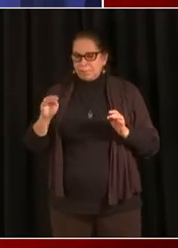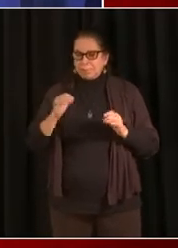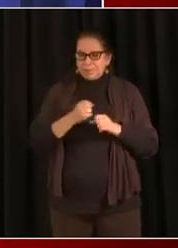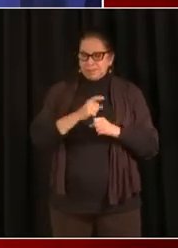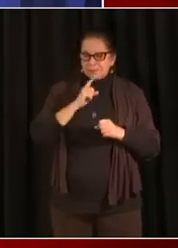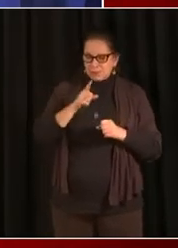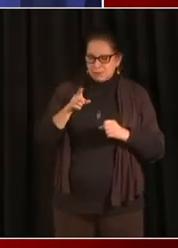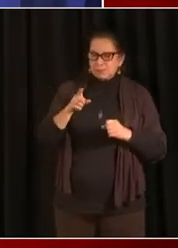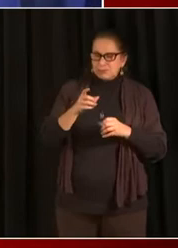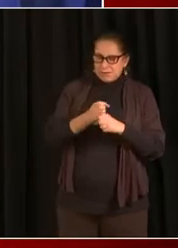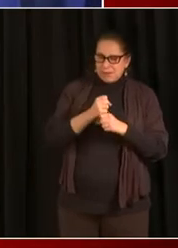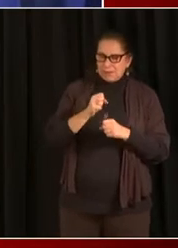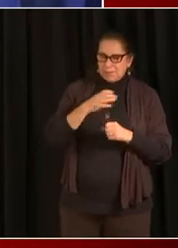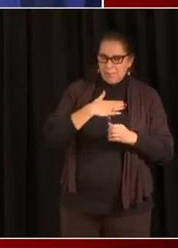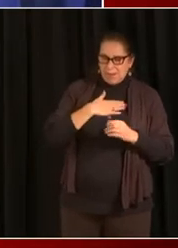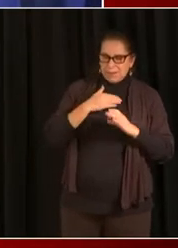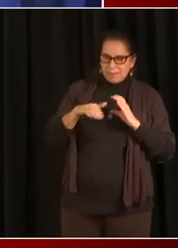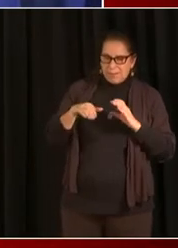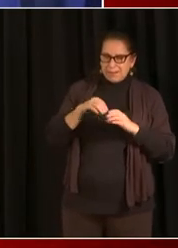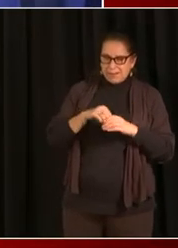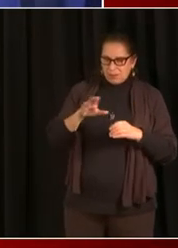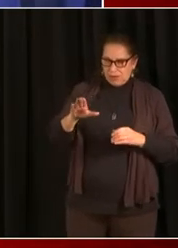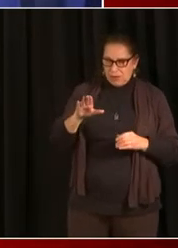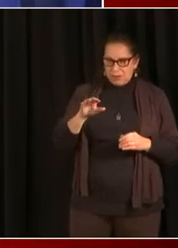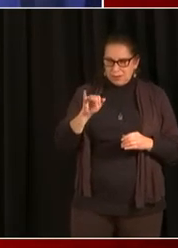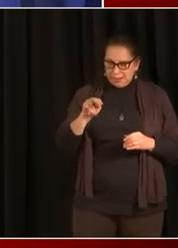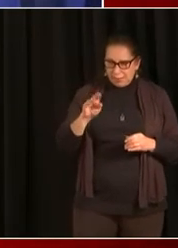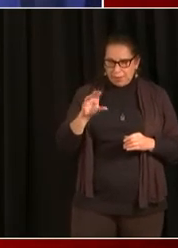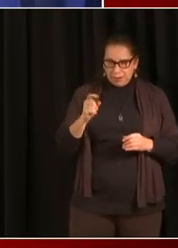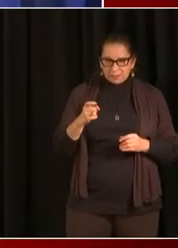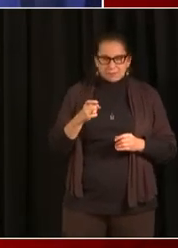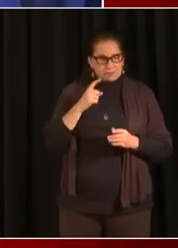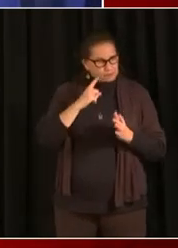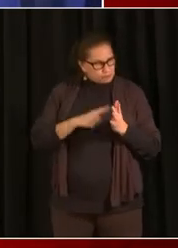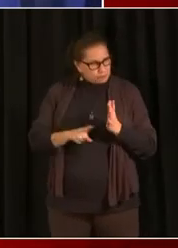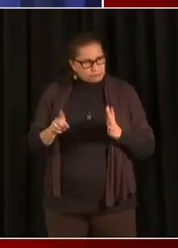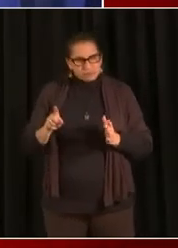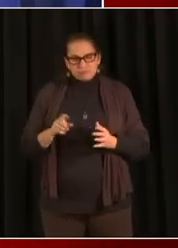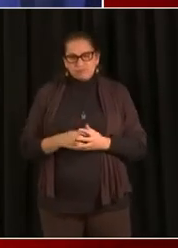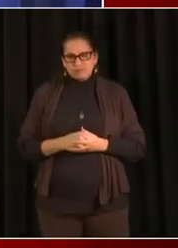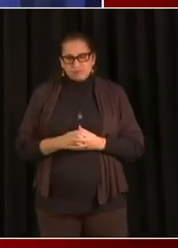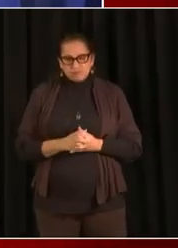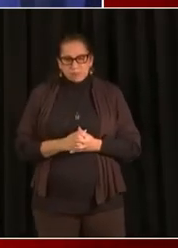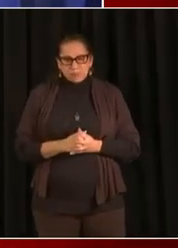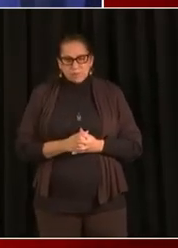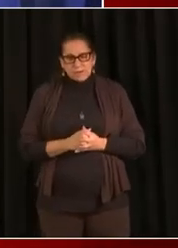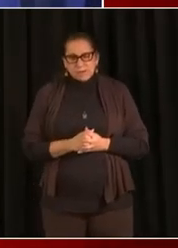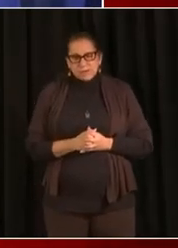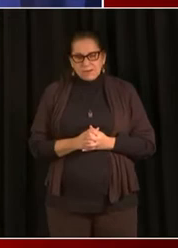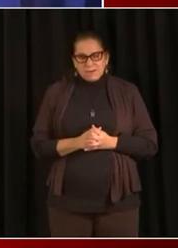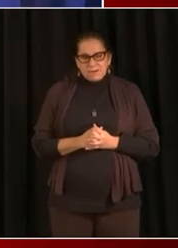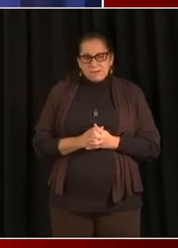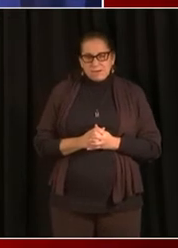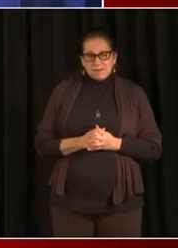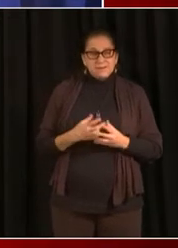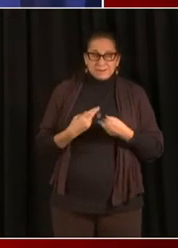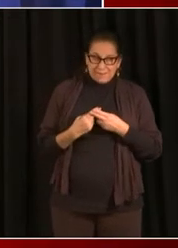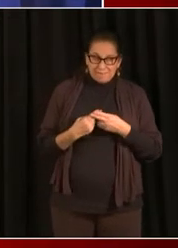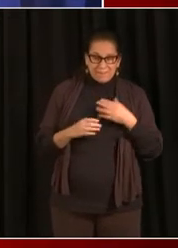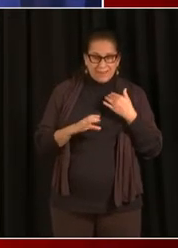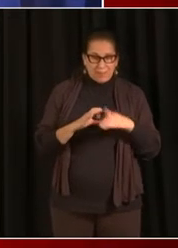do encourage applicants, regardless of what fund it is, to make sure you're checking your junk mail, and then save the